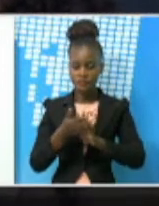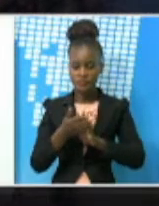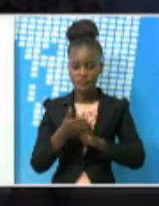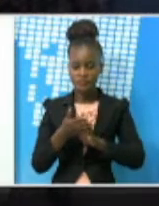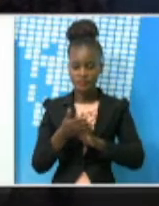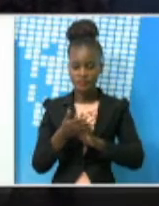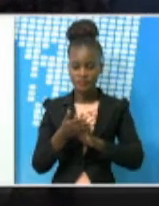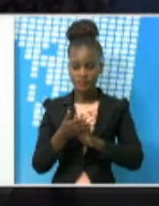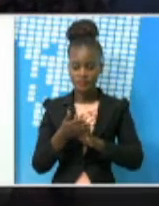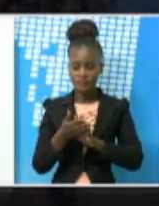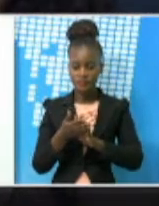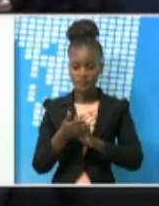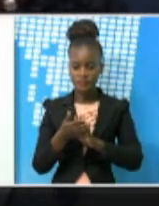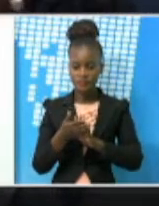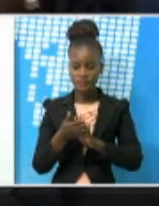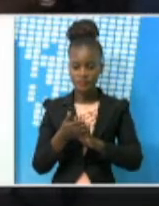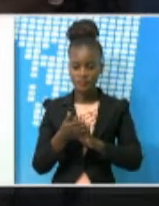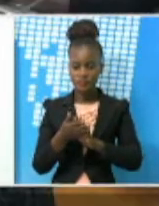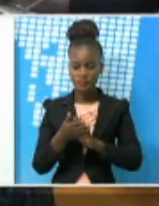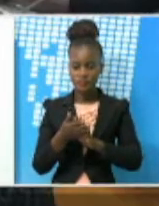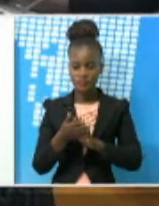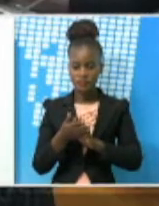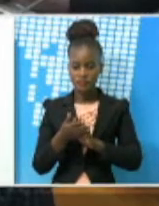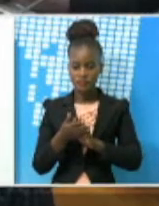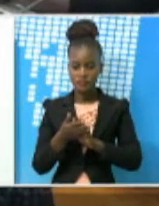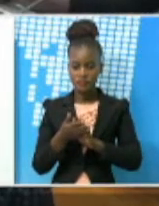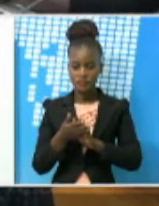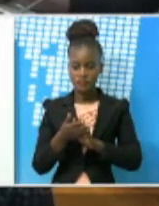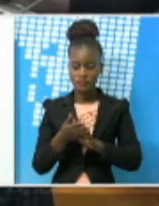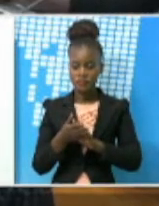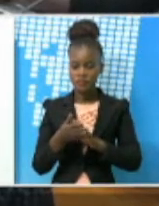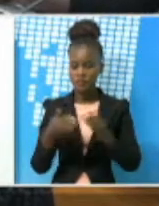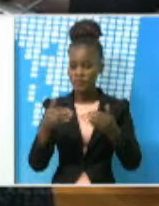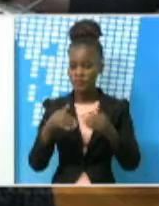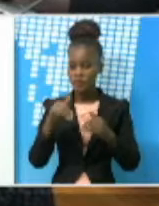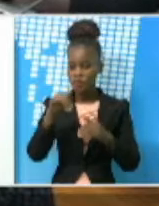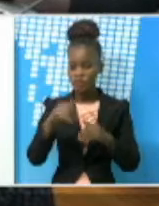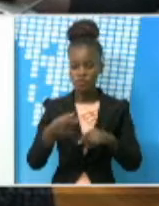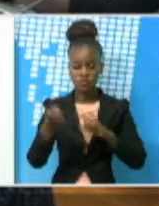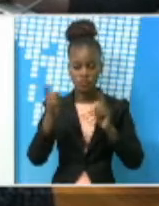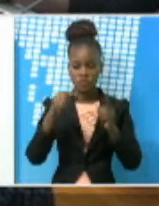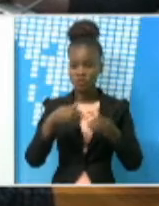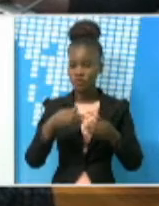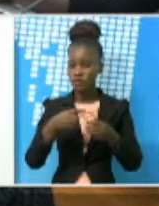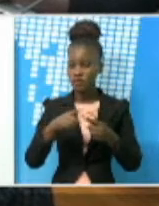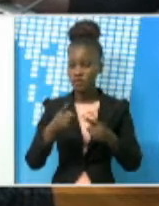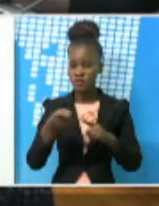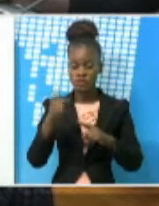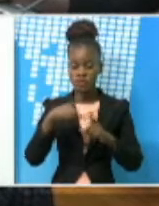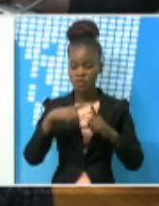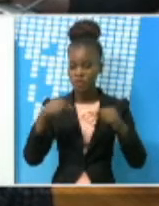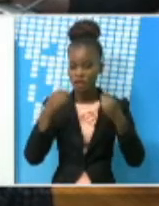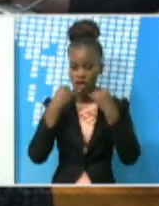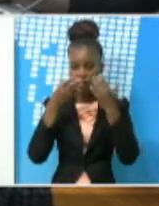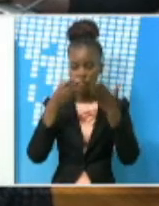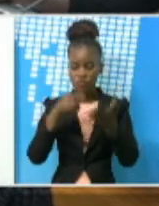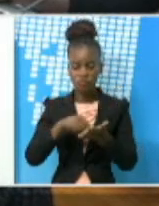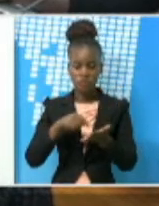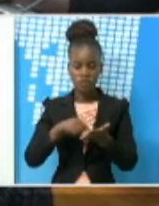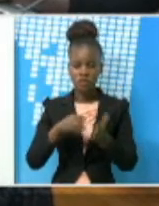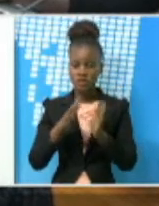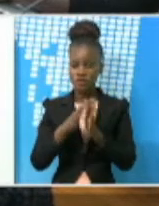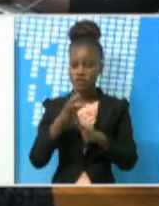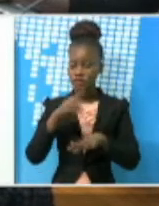think I will proceed with Winnie. Committees of Parliament have begun receiving policy statements from various sectors, and today